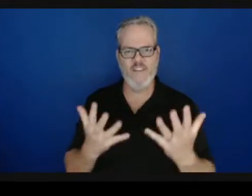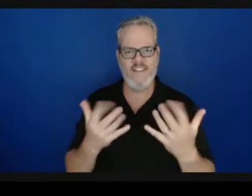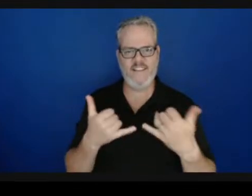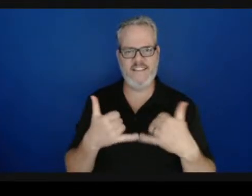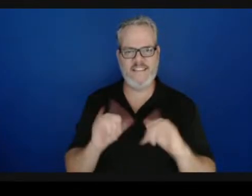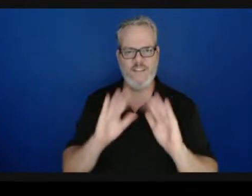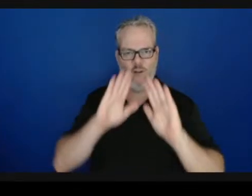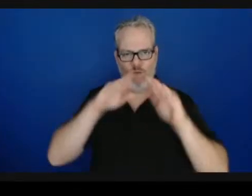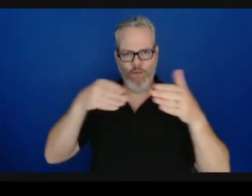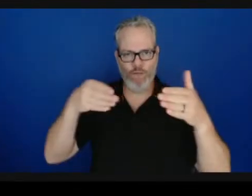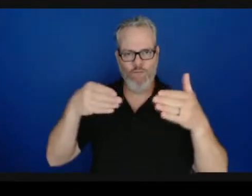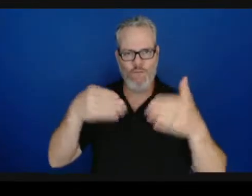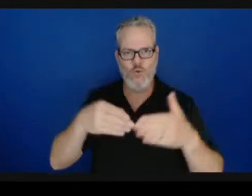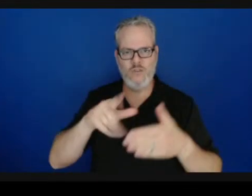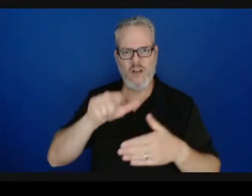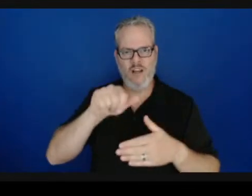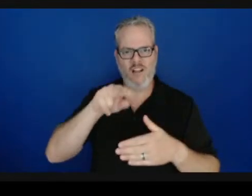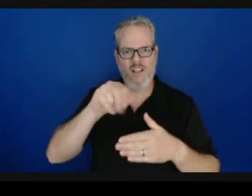on lava coming out of the ground.